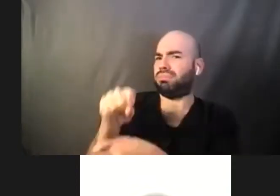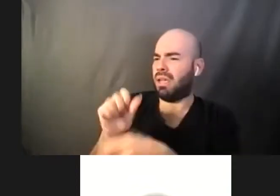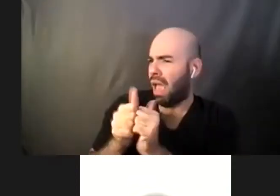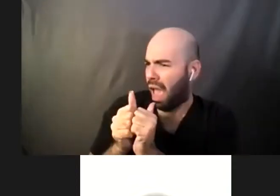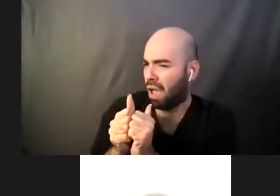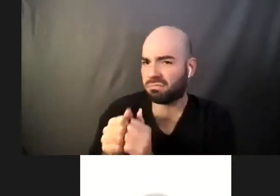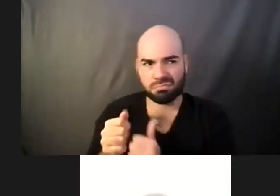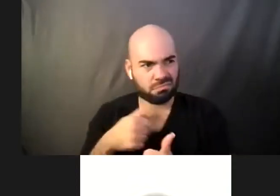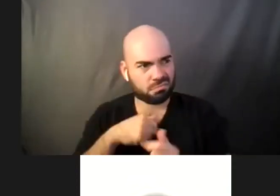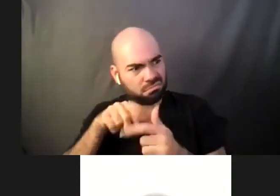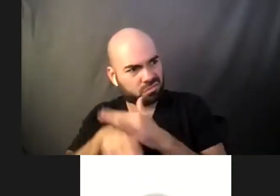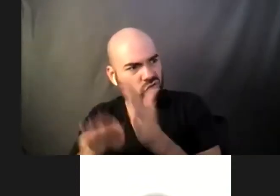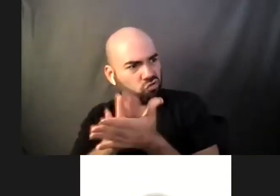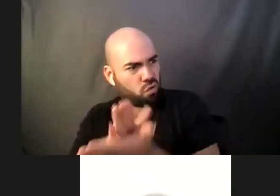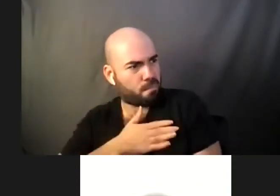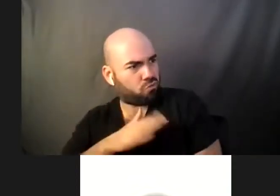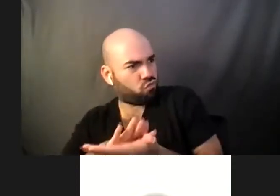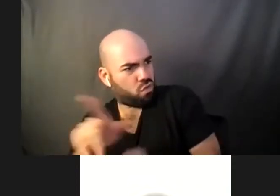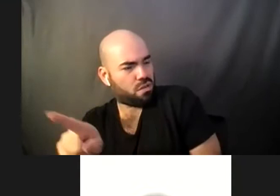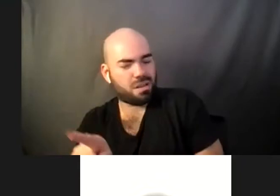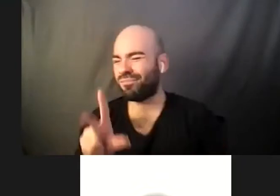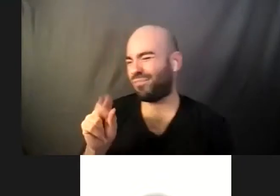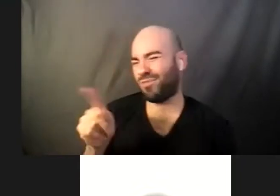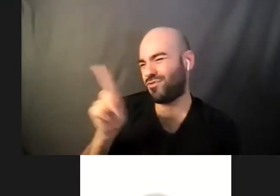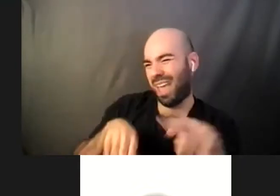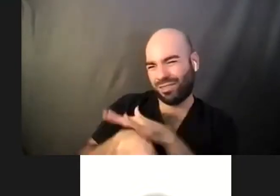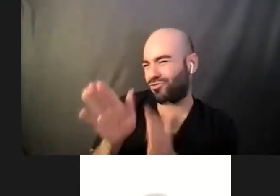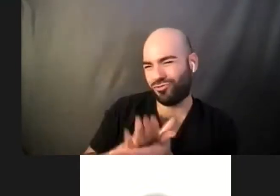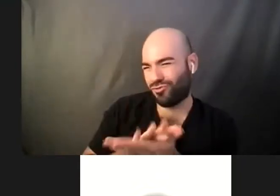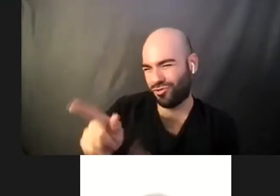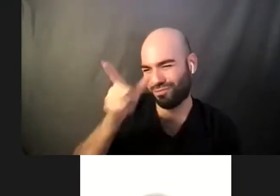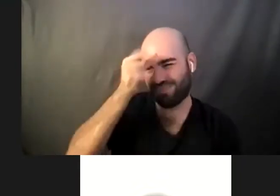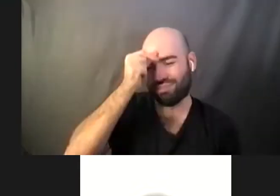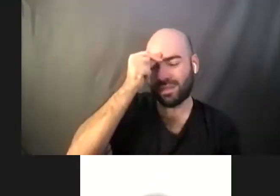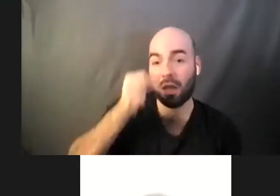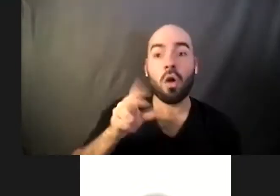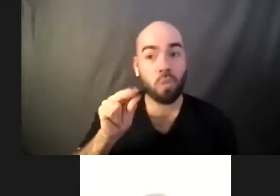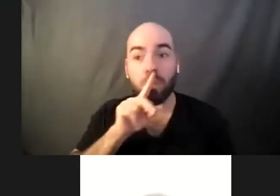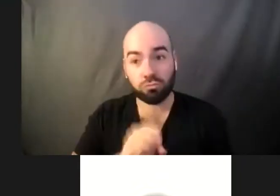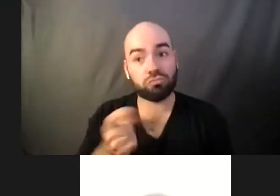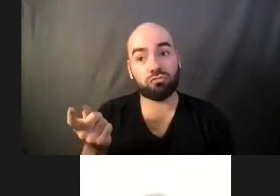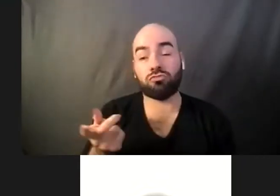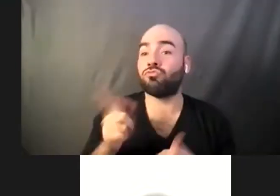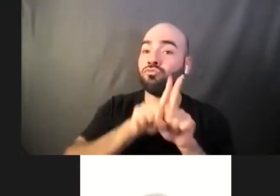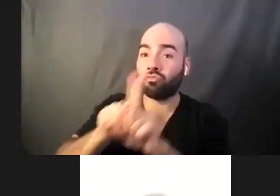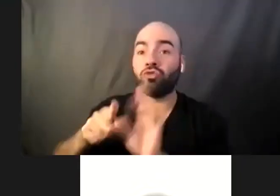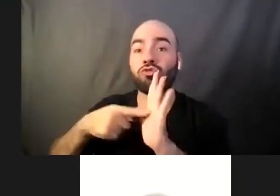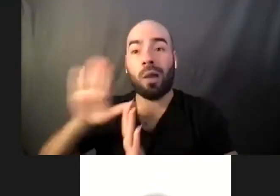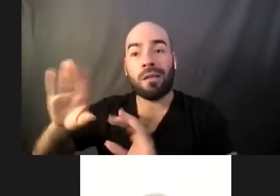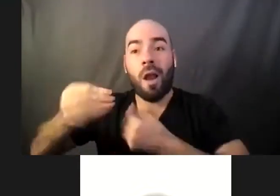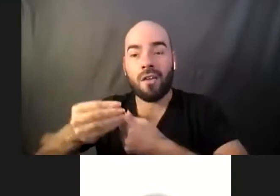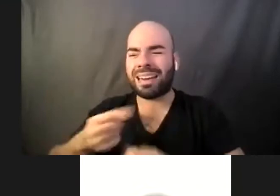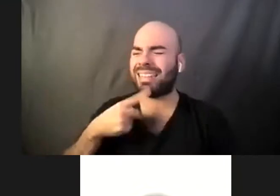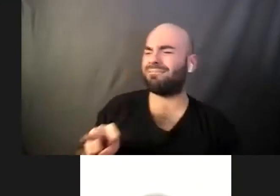I'm like, they wouldn't let you in that school. And he's like, I'm in the school. And he ended up taking me to his office and showing me all this paperwork. And I was like, if this idiot get into